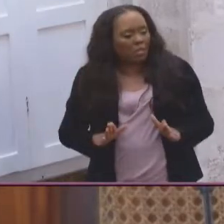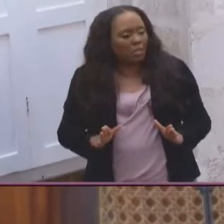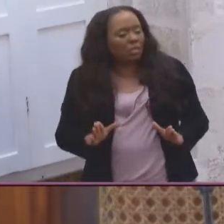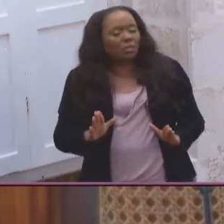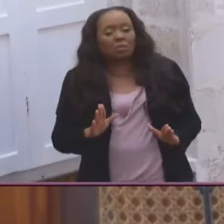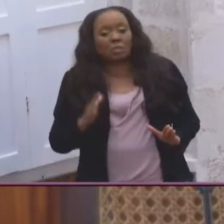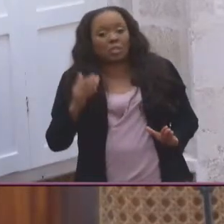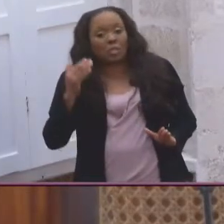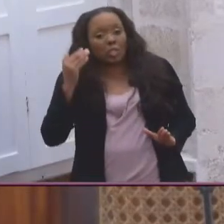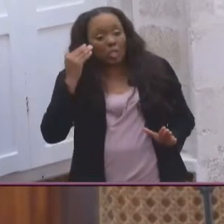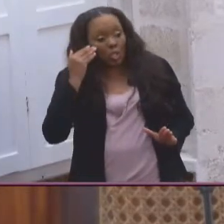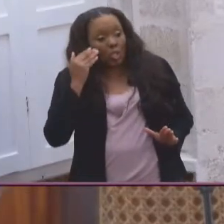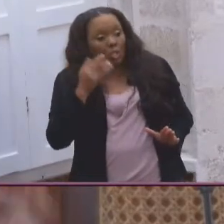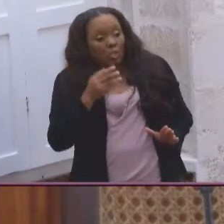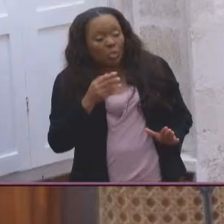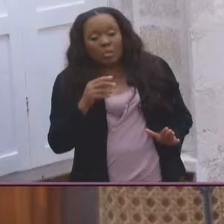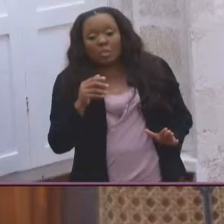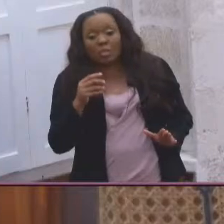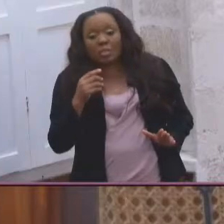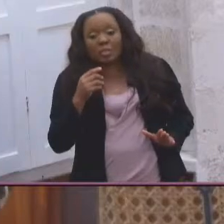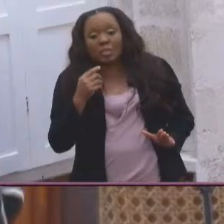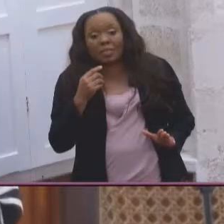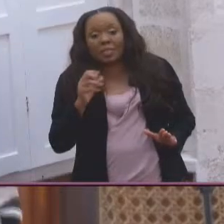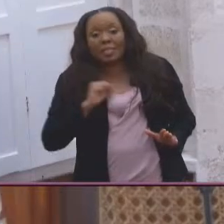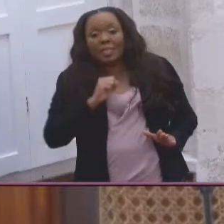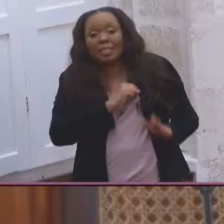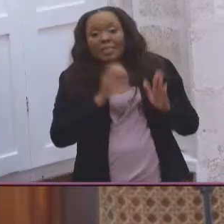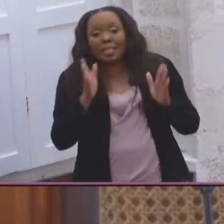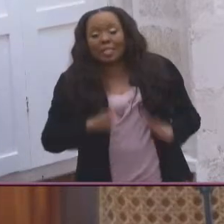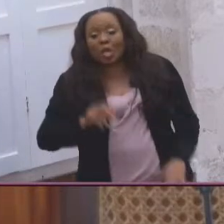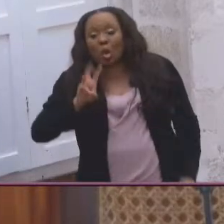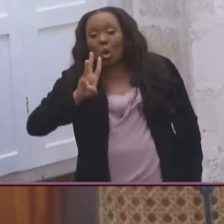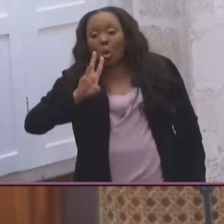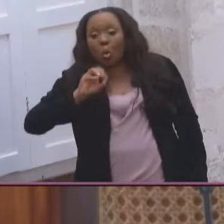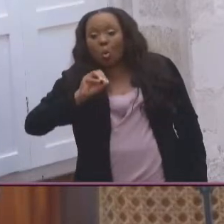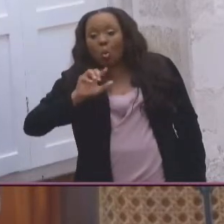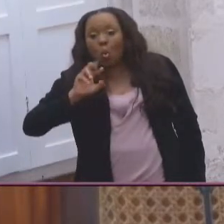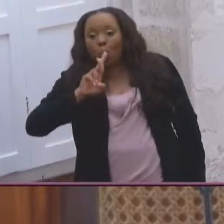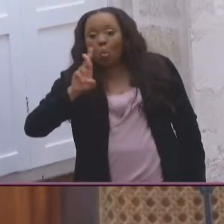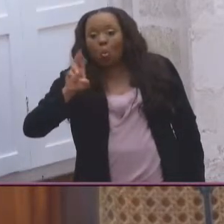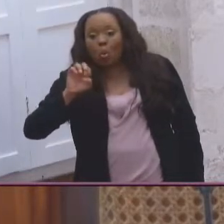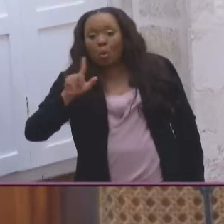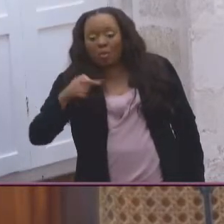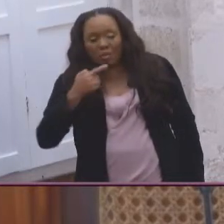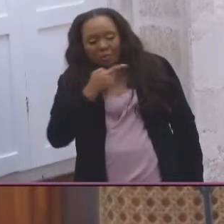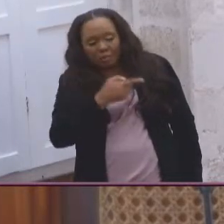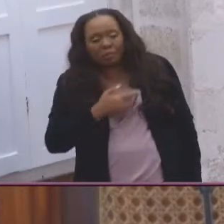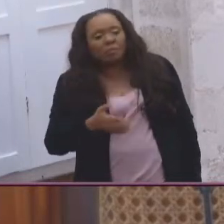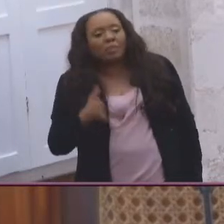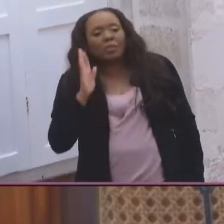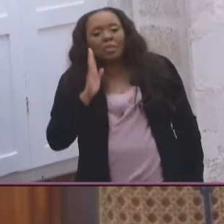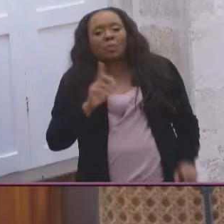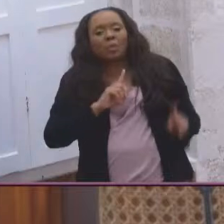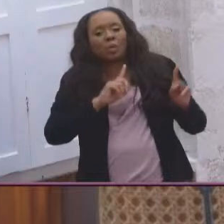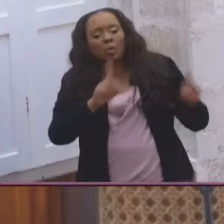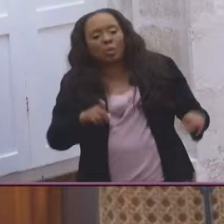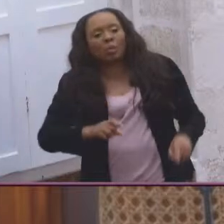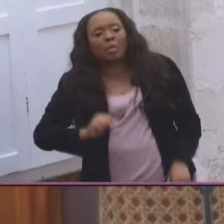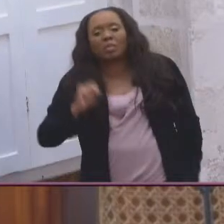Senator, or to the corner, or to the open lot, and dispose of bathtubs,